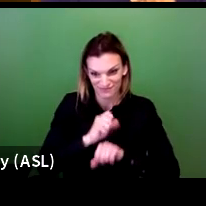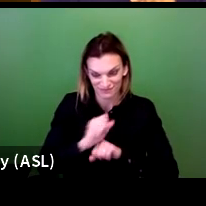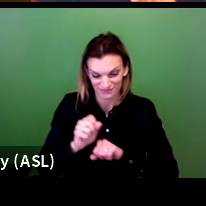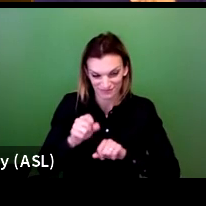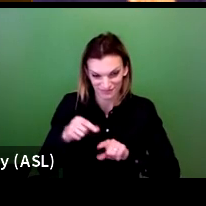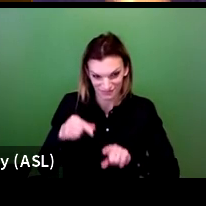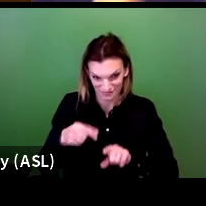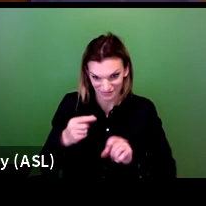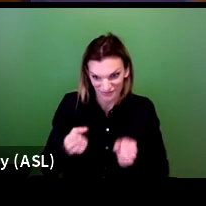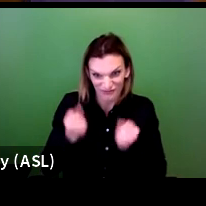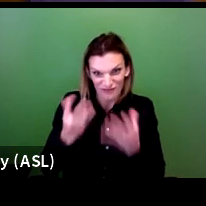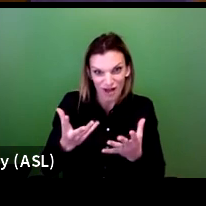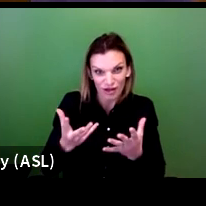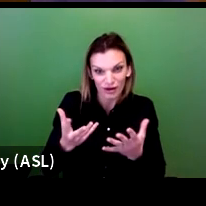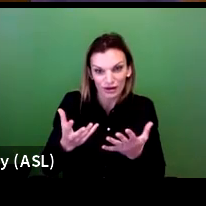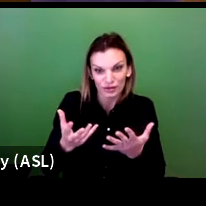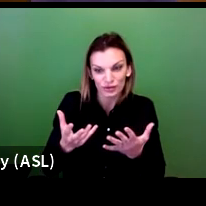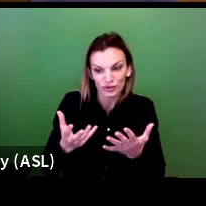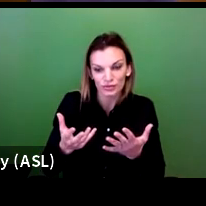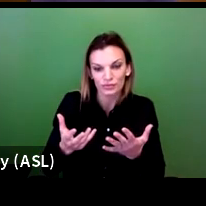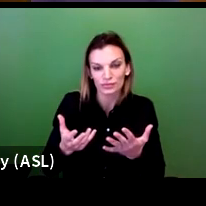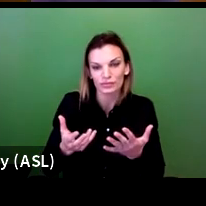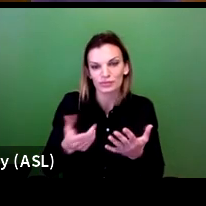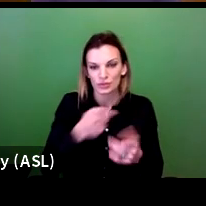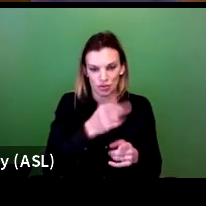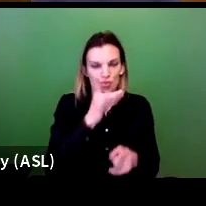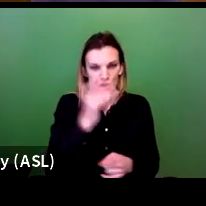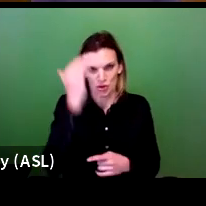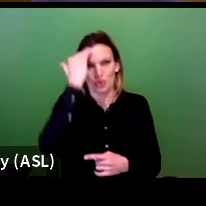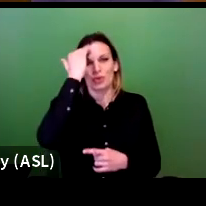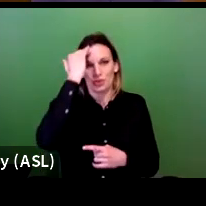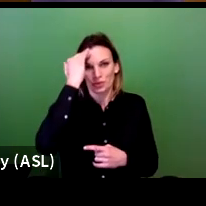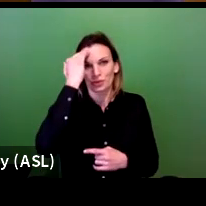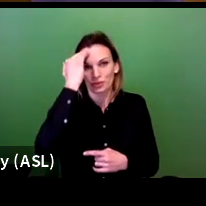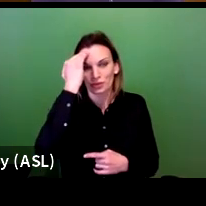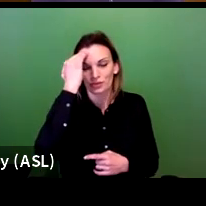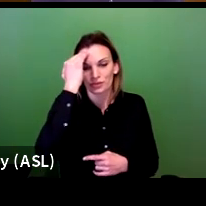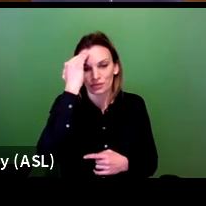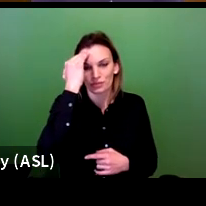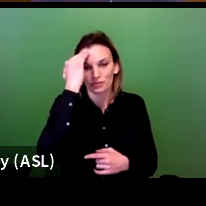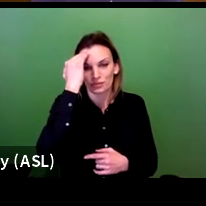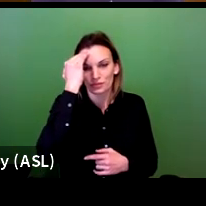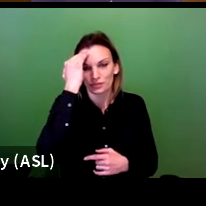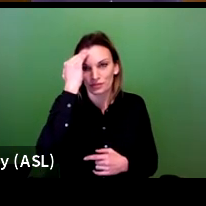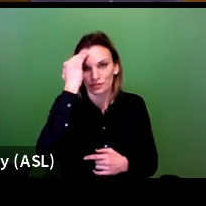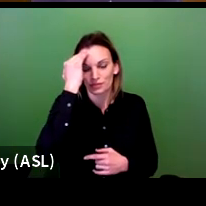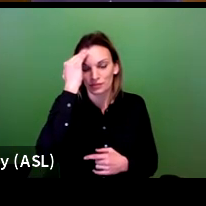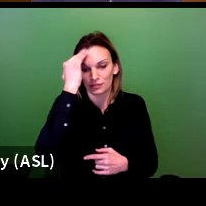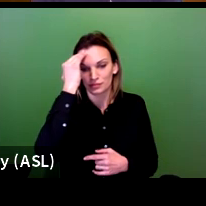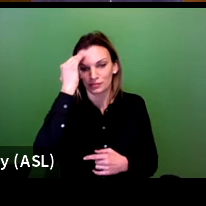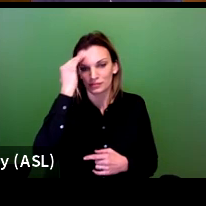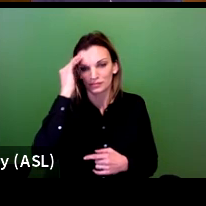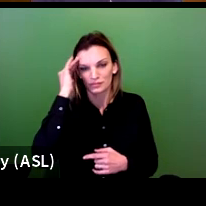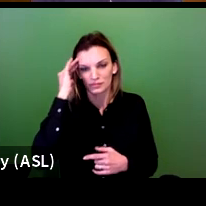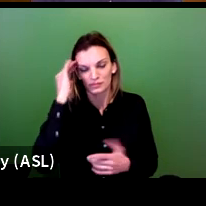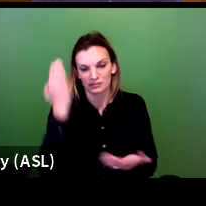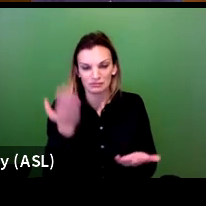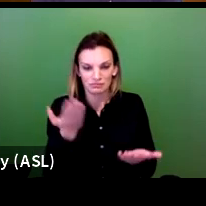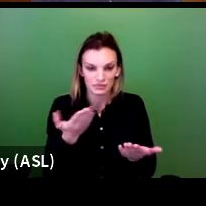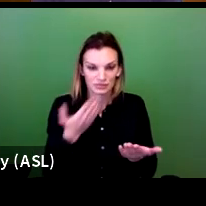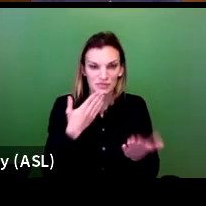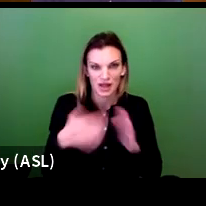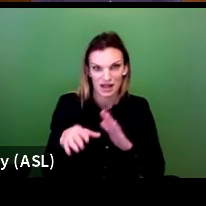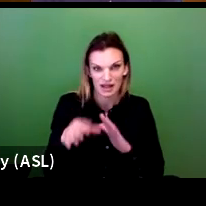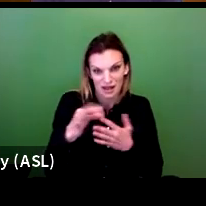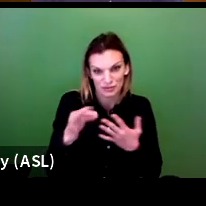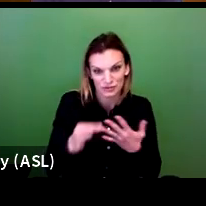of applicants, you'll know that as soon as it comes in, and that could also just be an option that once